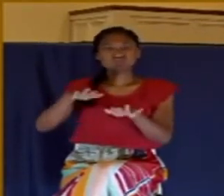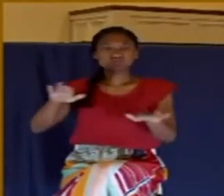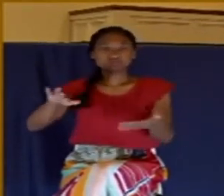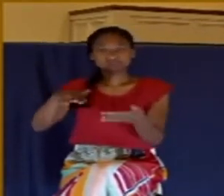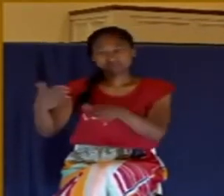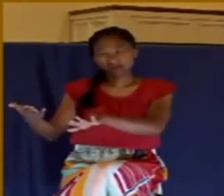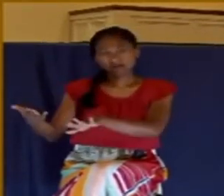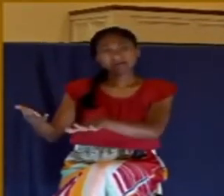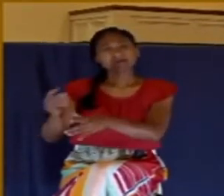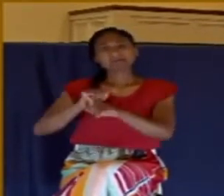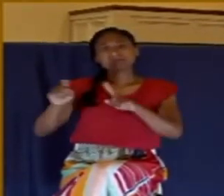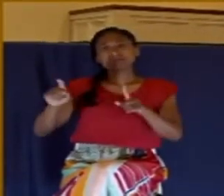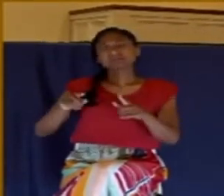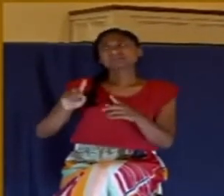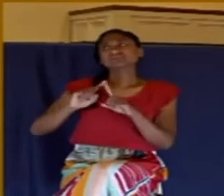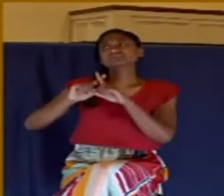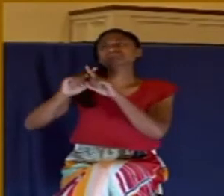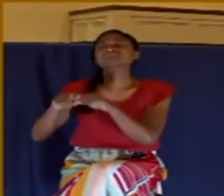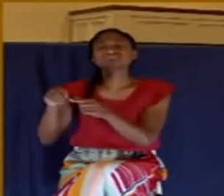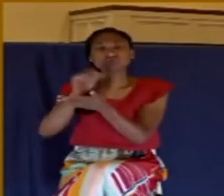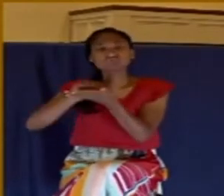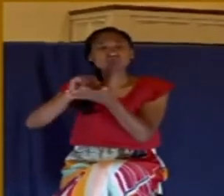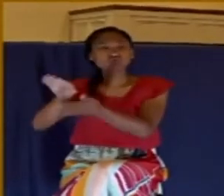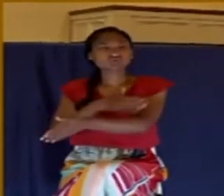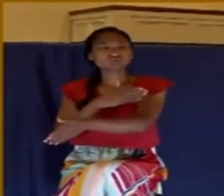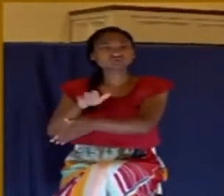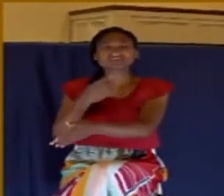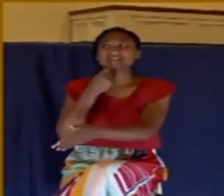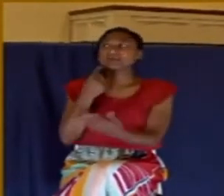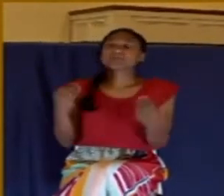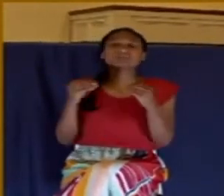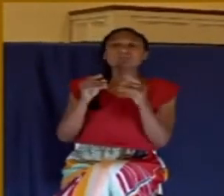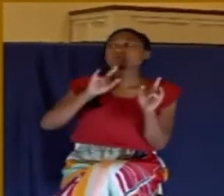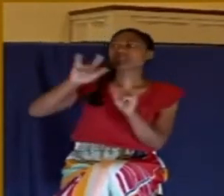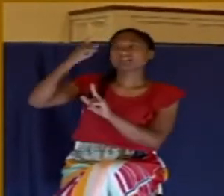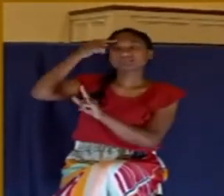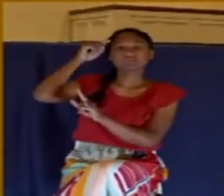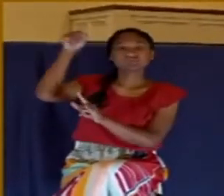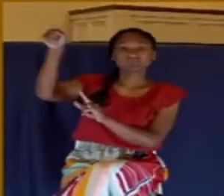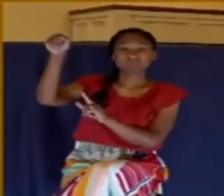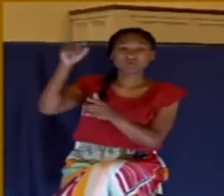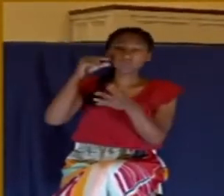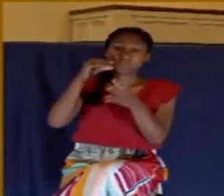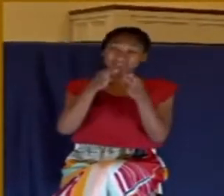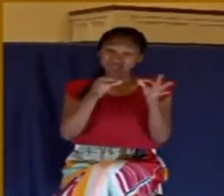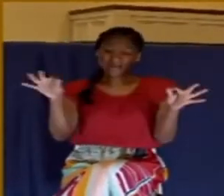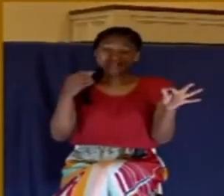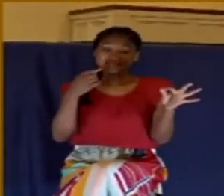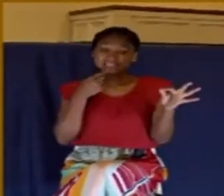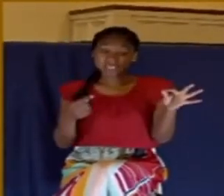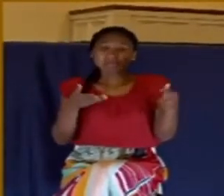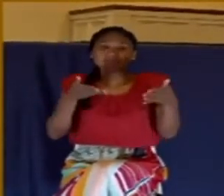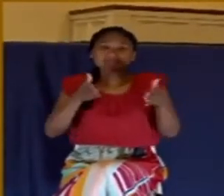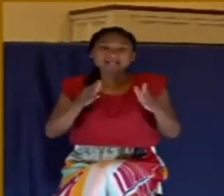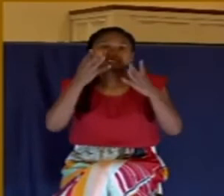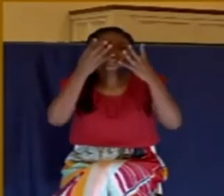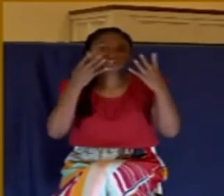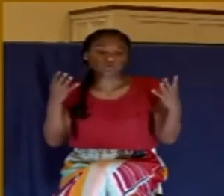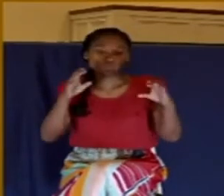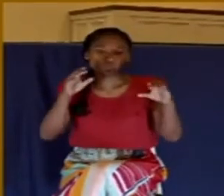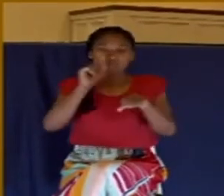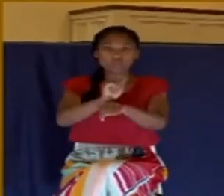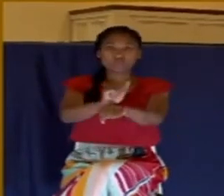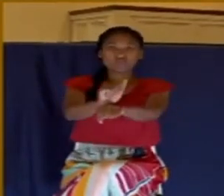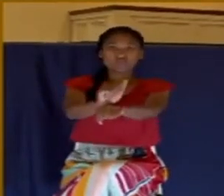wrote a song, More Love to Thee, O Christ. We sing it in our church hymns, but there's a line in there that says, let sorrow do its work.